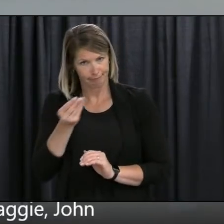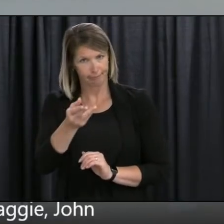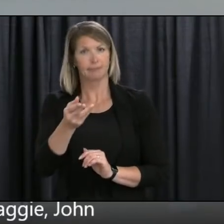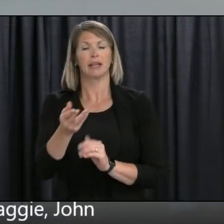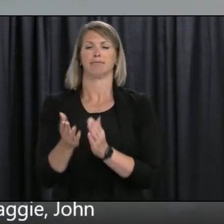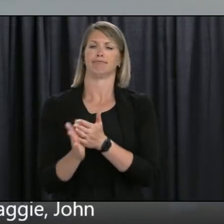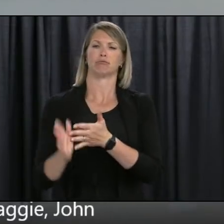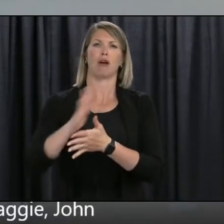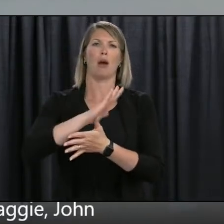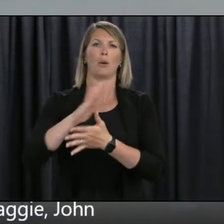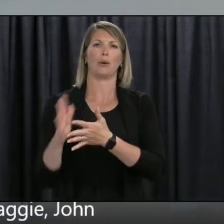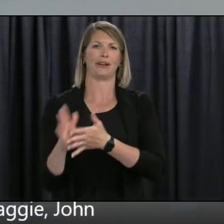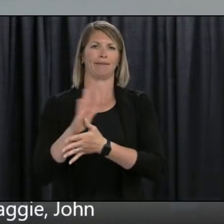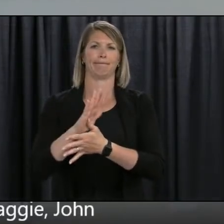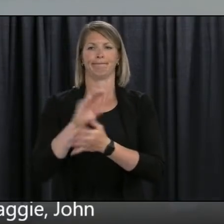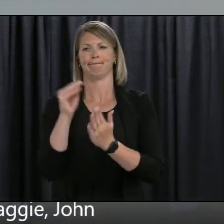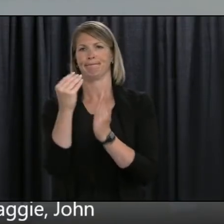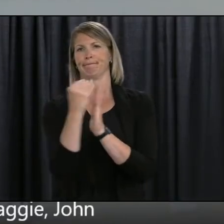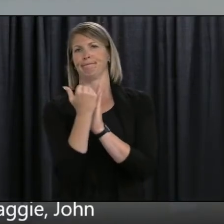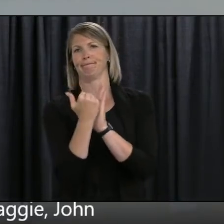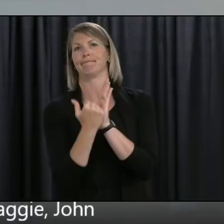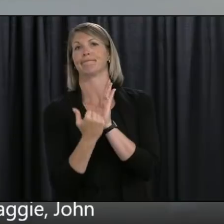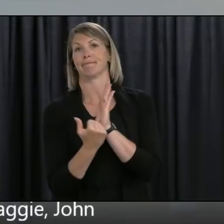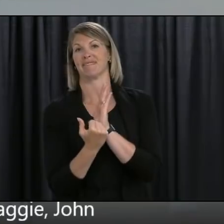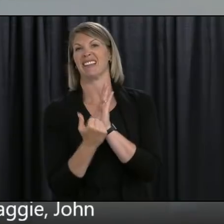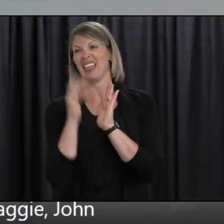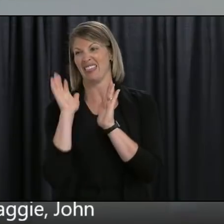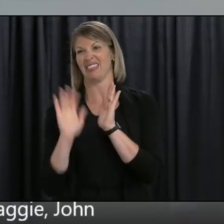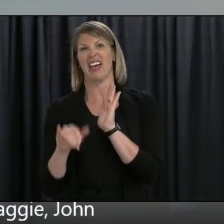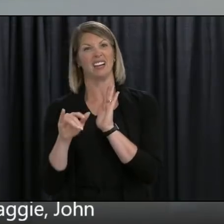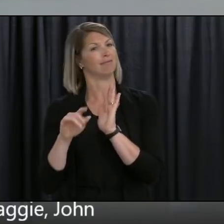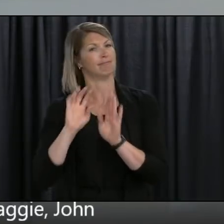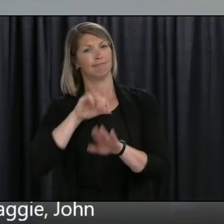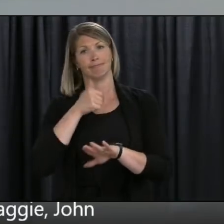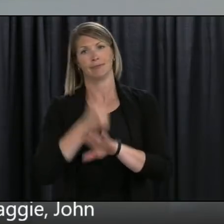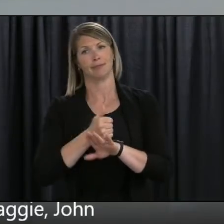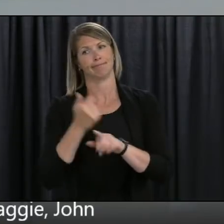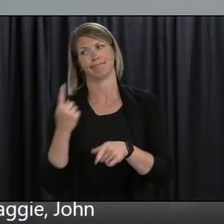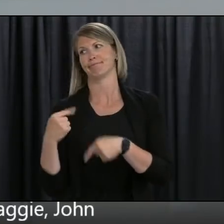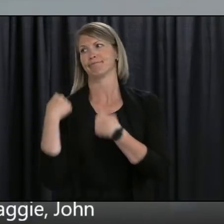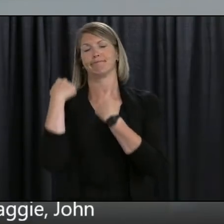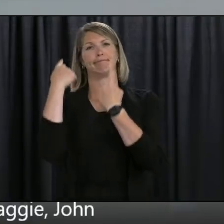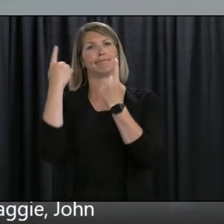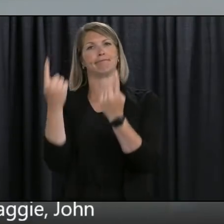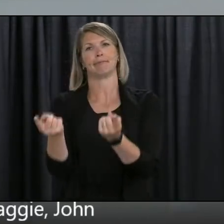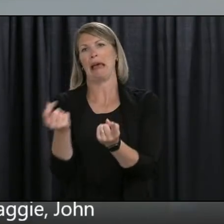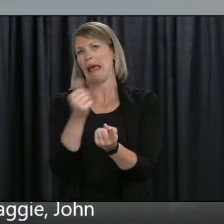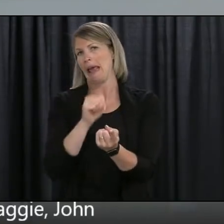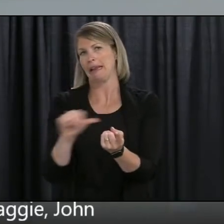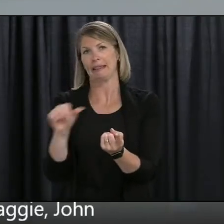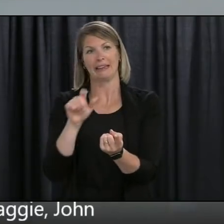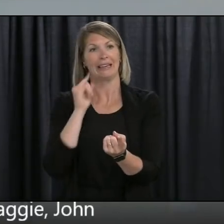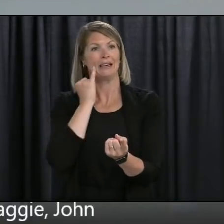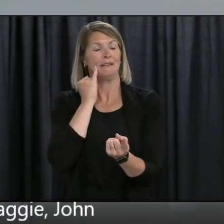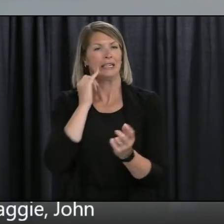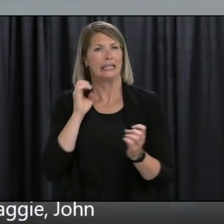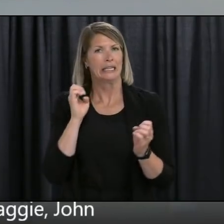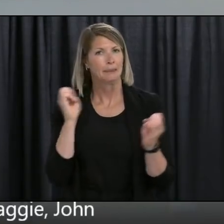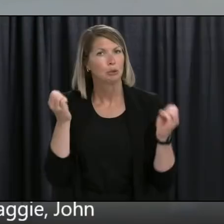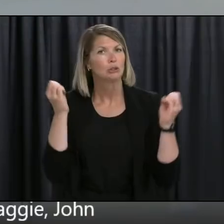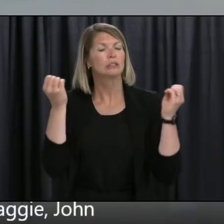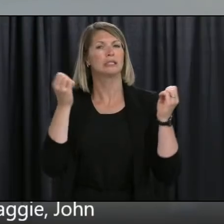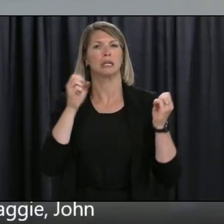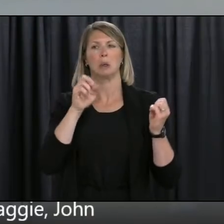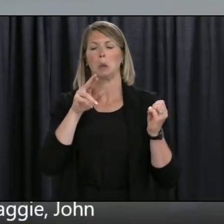or diagnostic. That has been the criteria from the get-go. And anything that was deemed urgent or